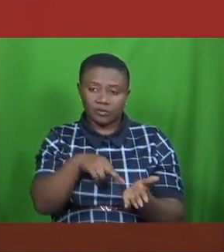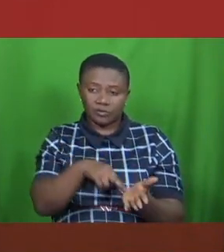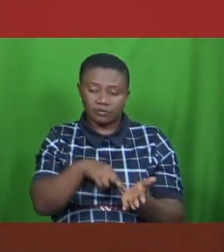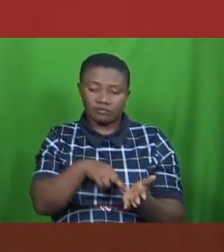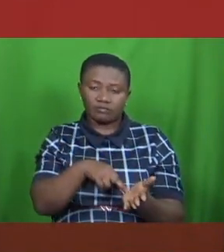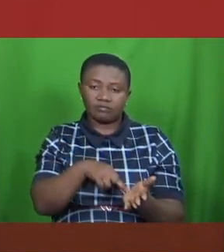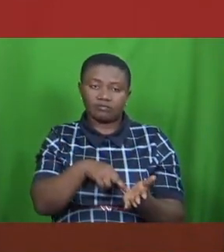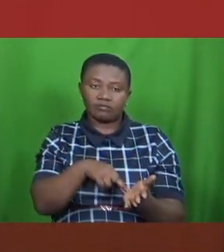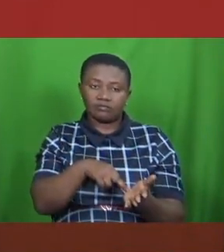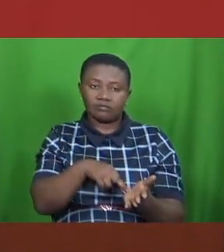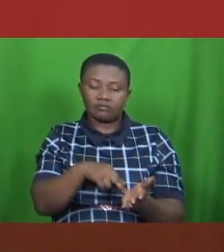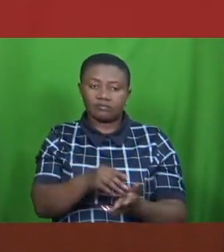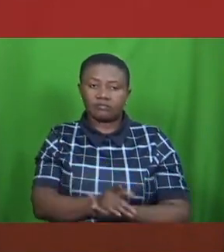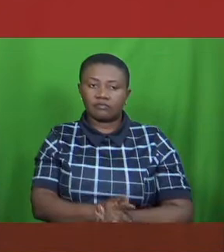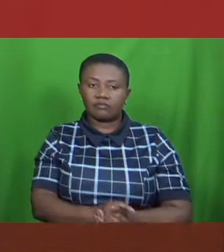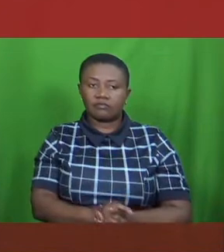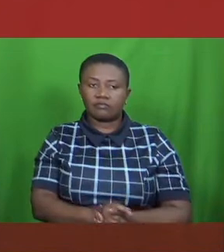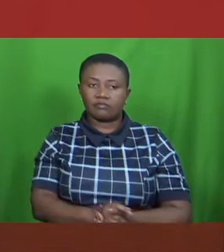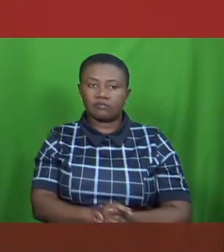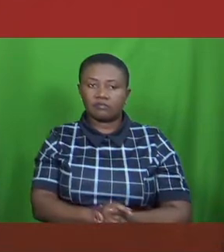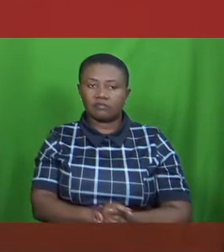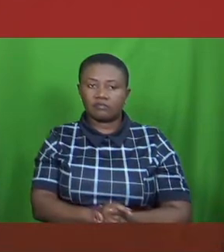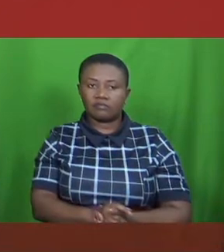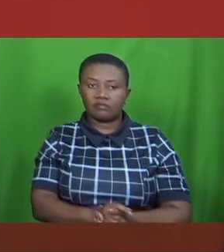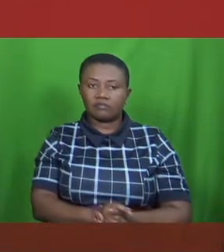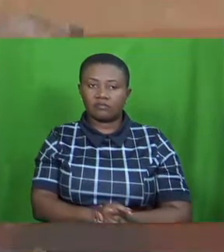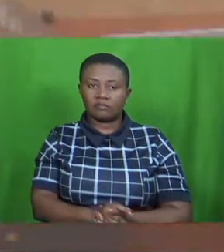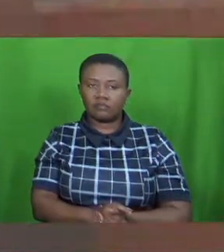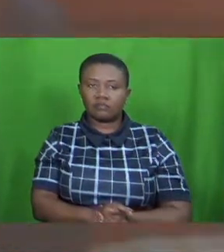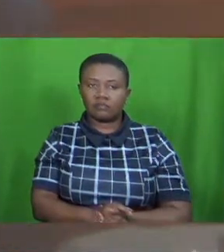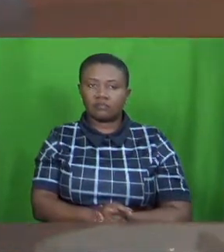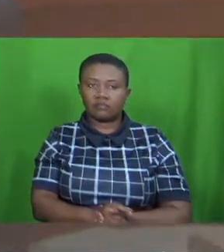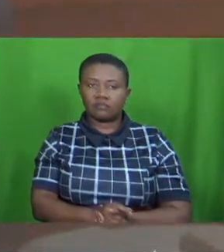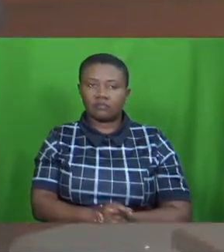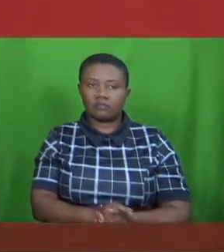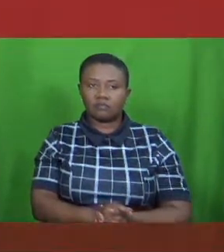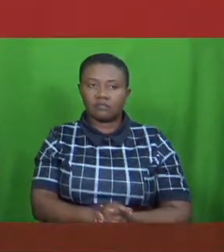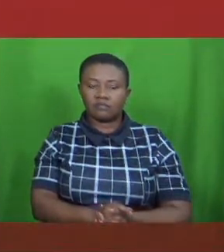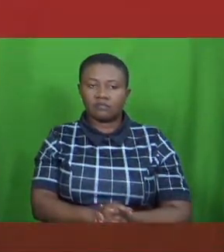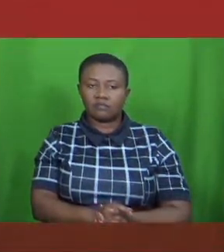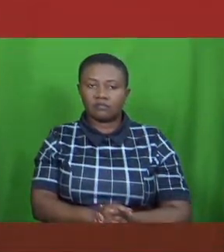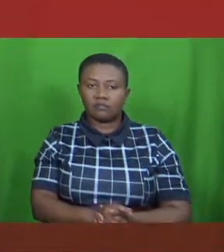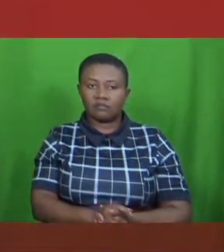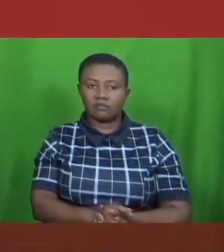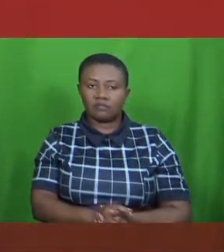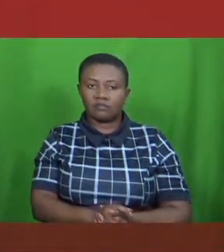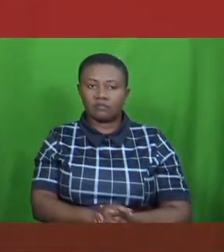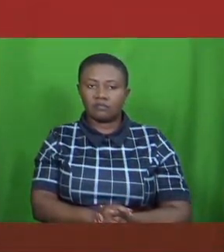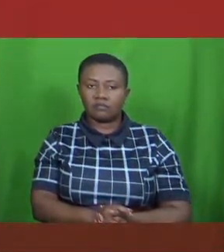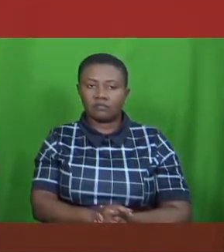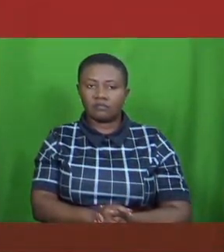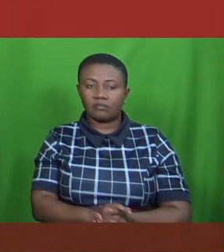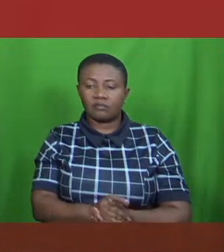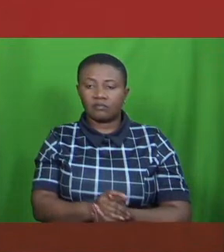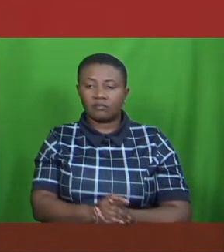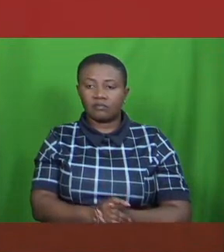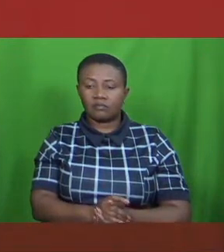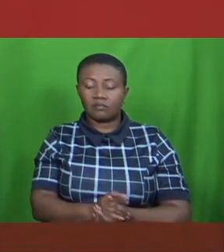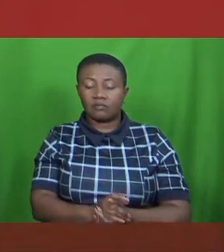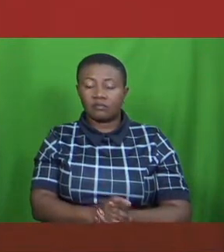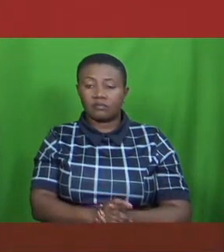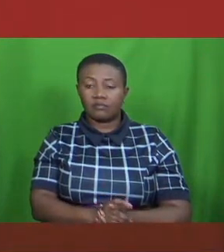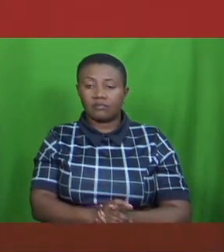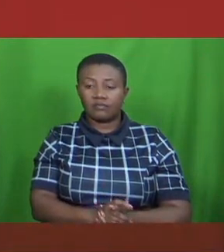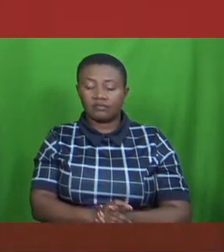with us today. And it's important I brought the tables office to this. It looks like